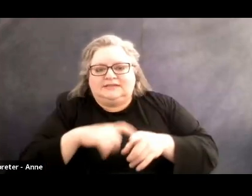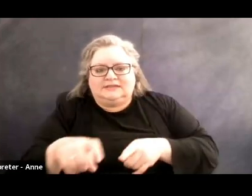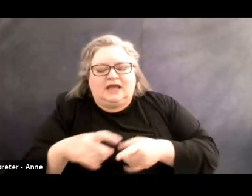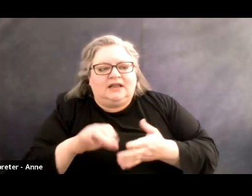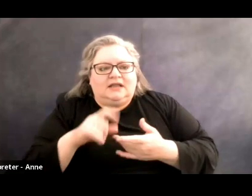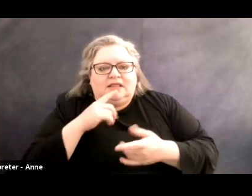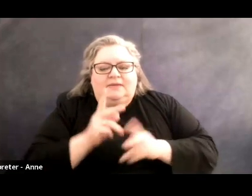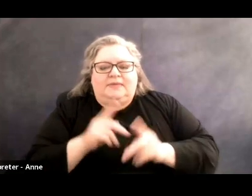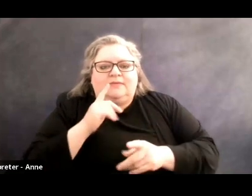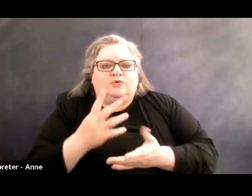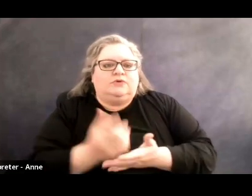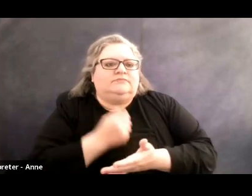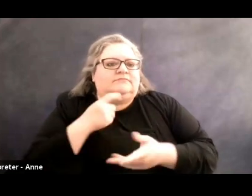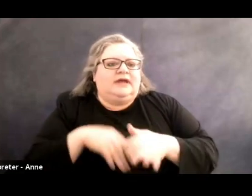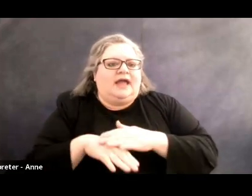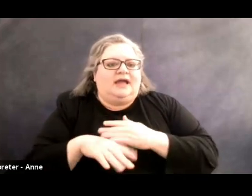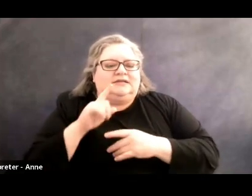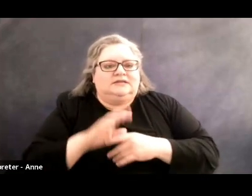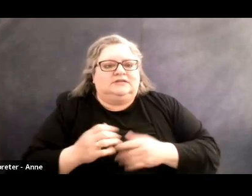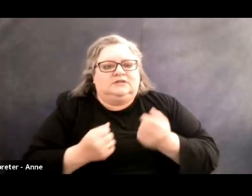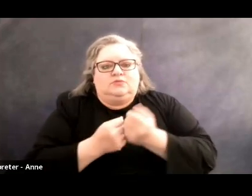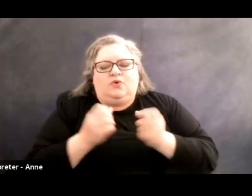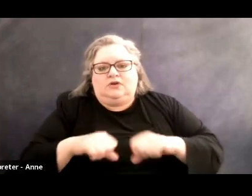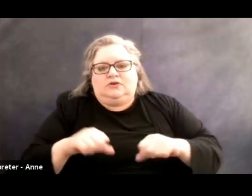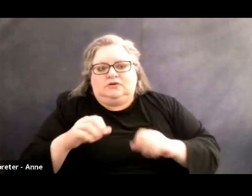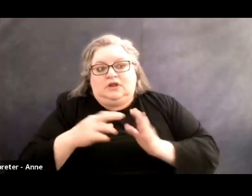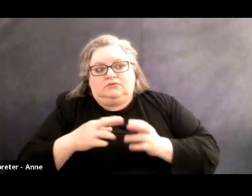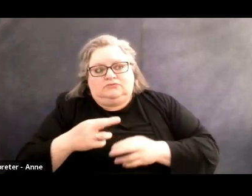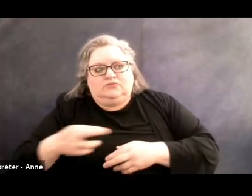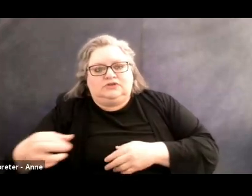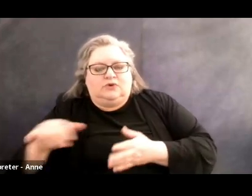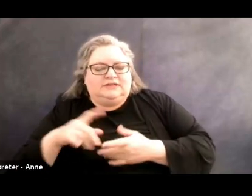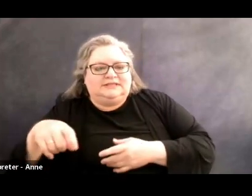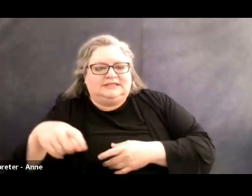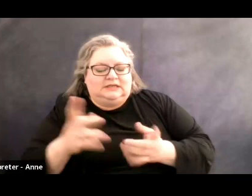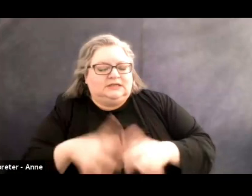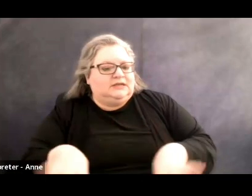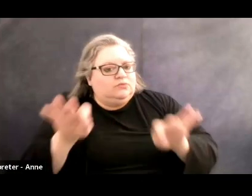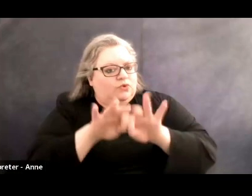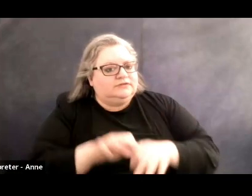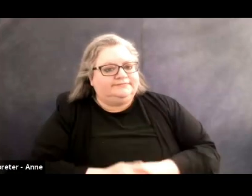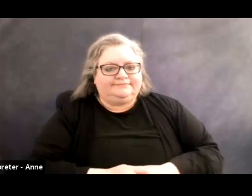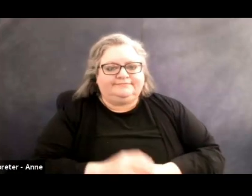gain access to the supports and the resources that they need? Really important.